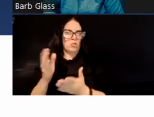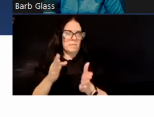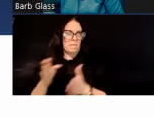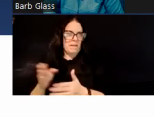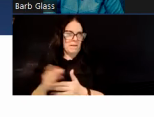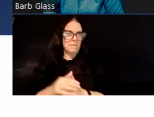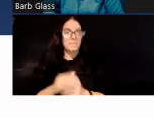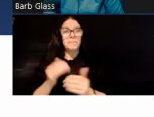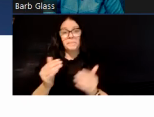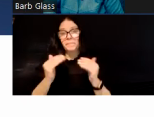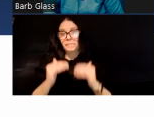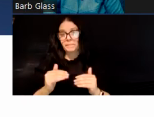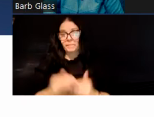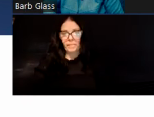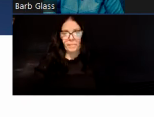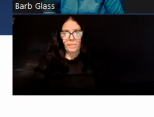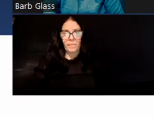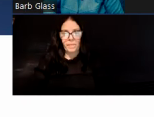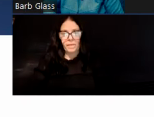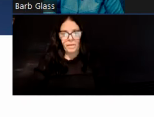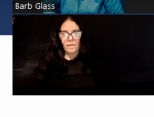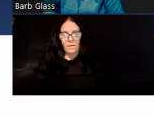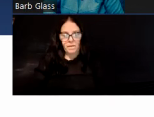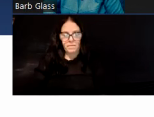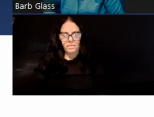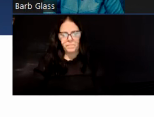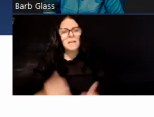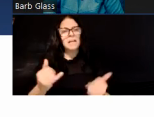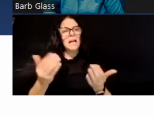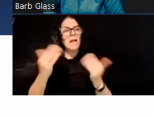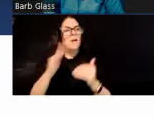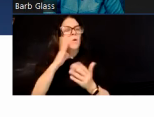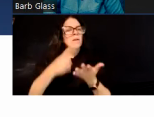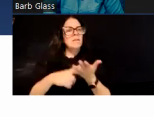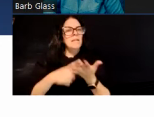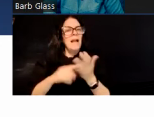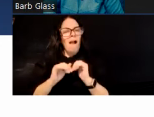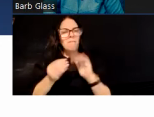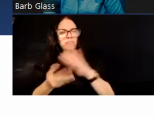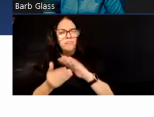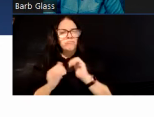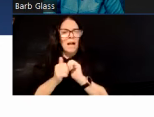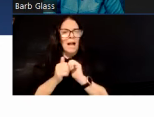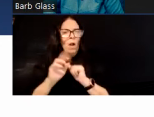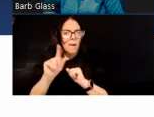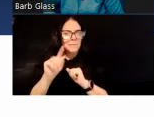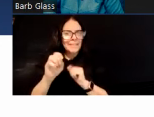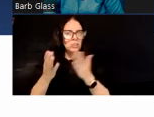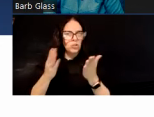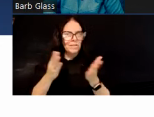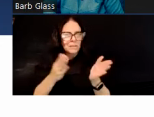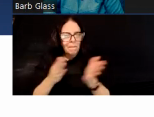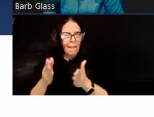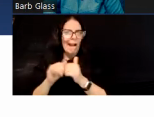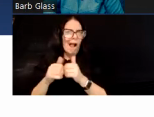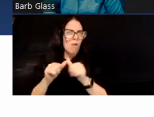Okay, next. So we're going to talk a little bit about tips for maintaining and updating a service plan now.